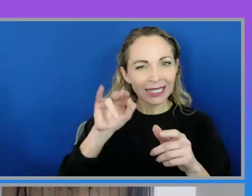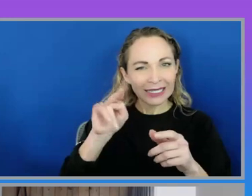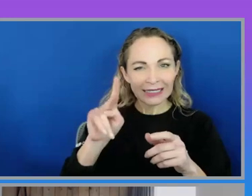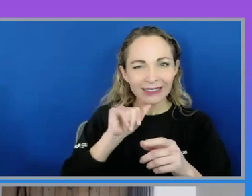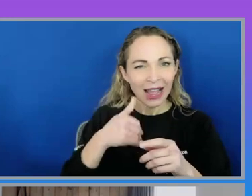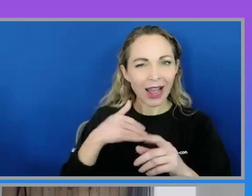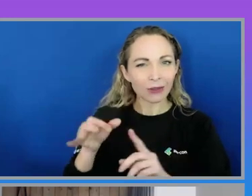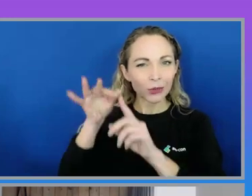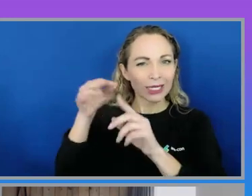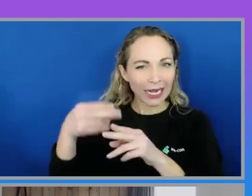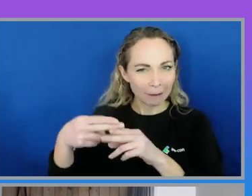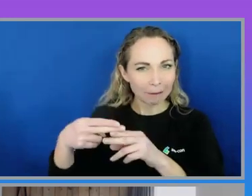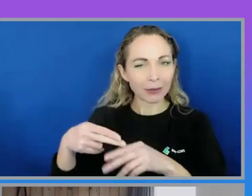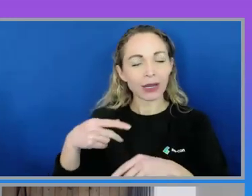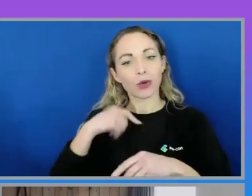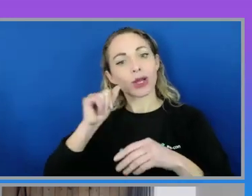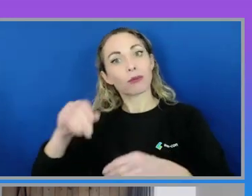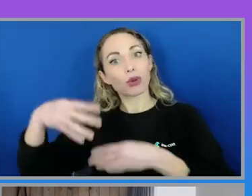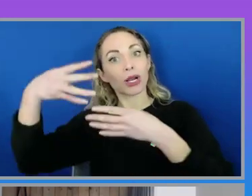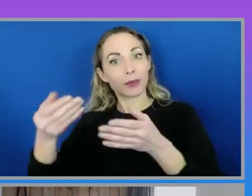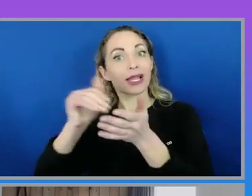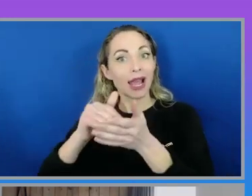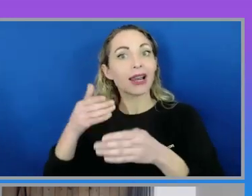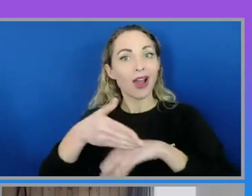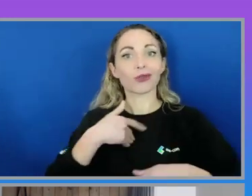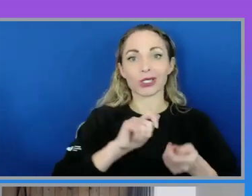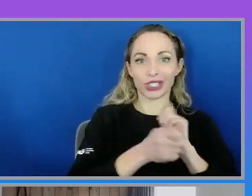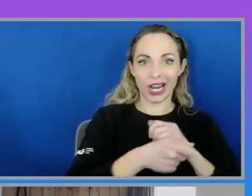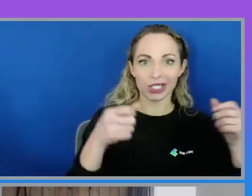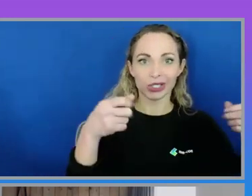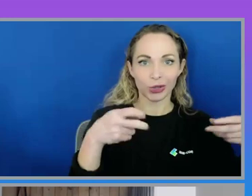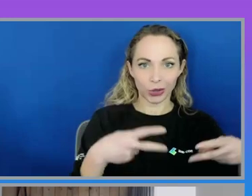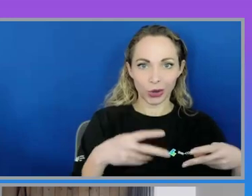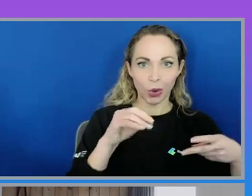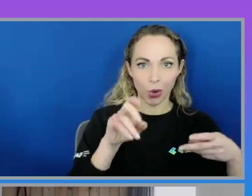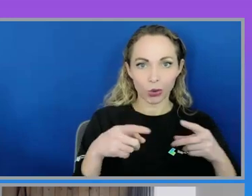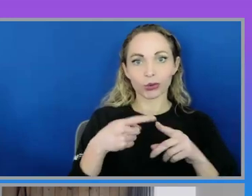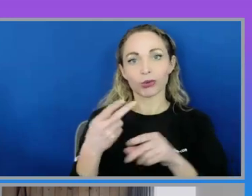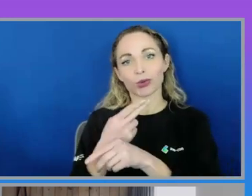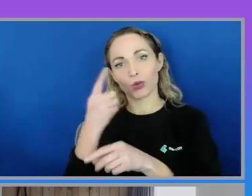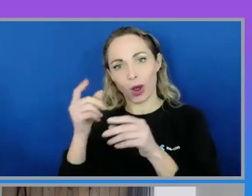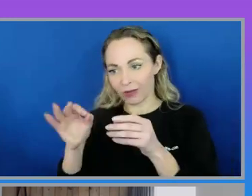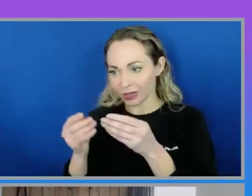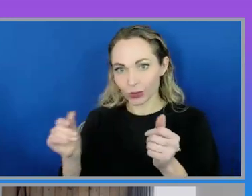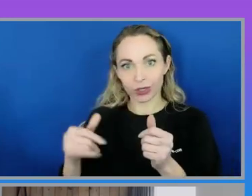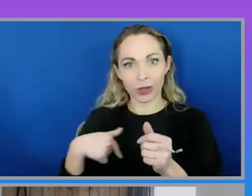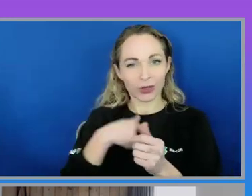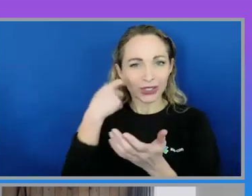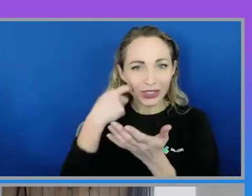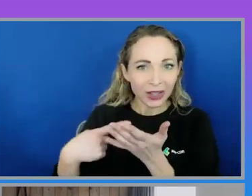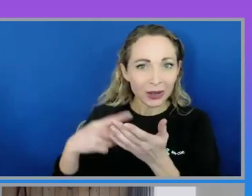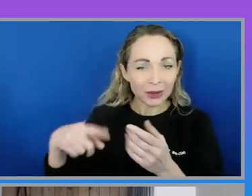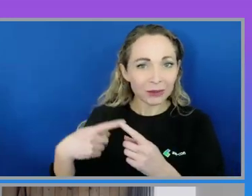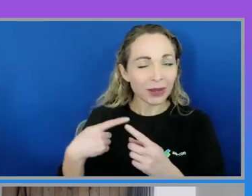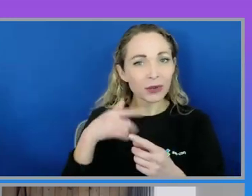we pull it up again after changing the code to use one of the solutions we just talked about, we'll notice a